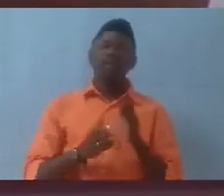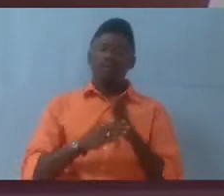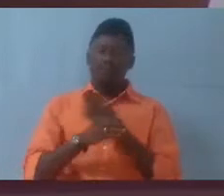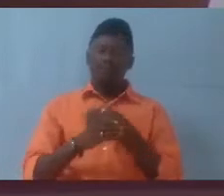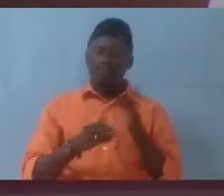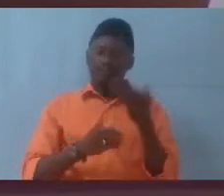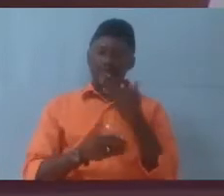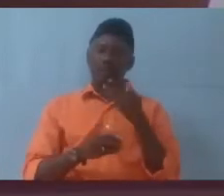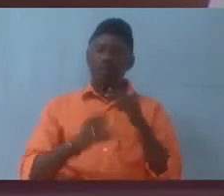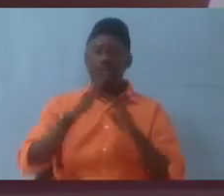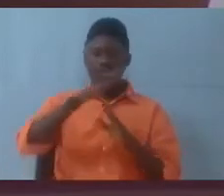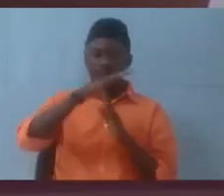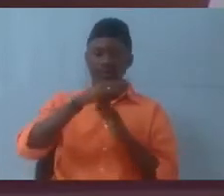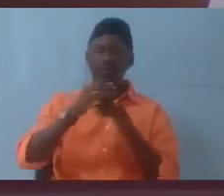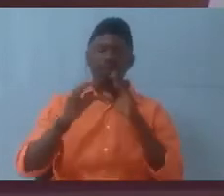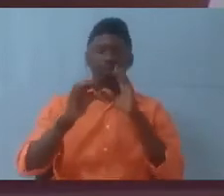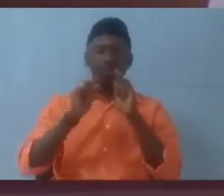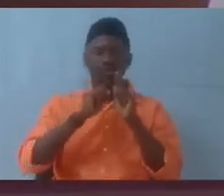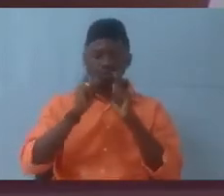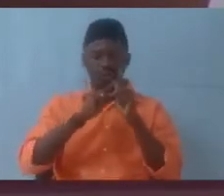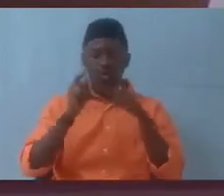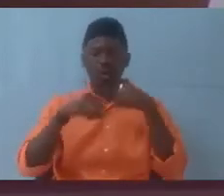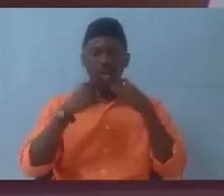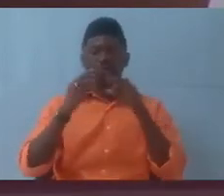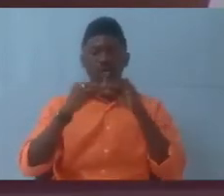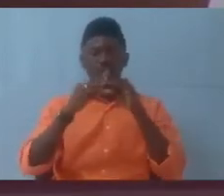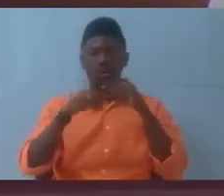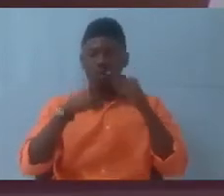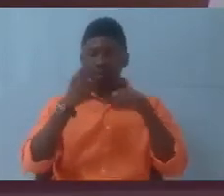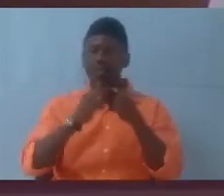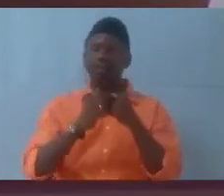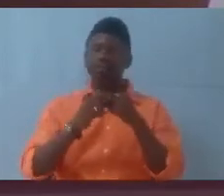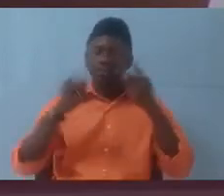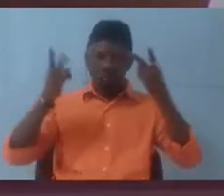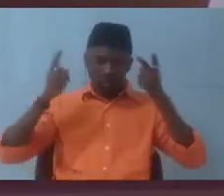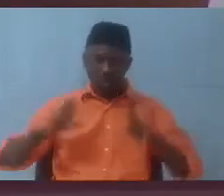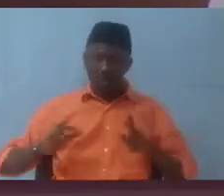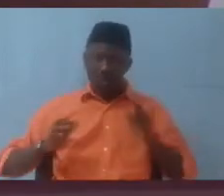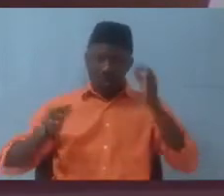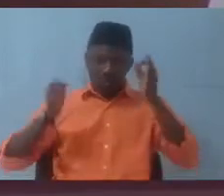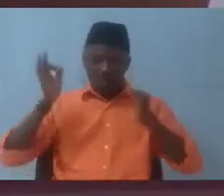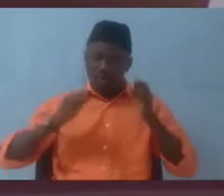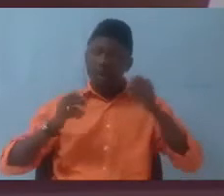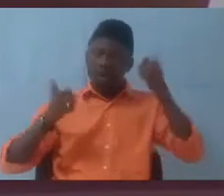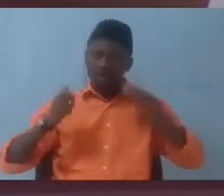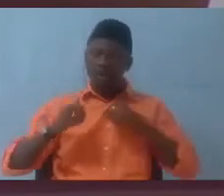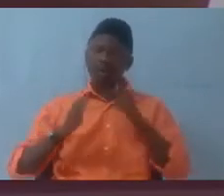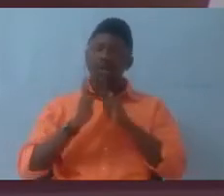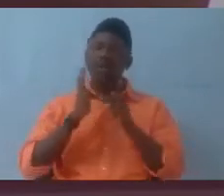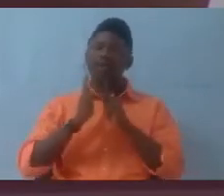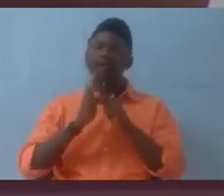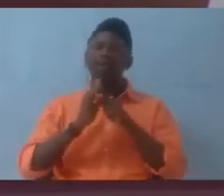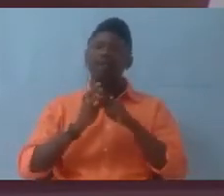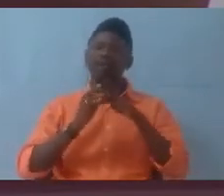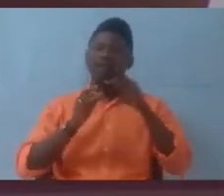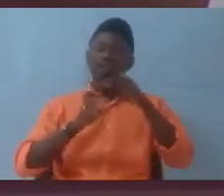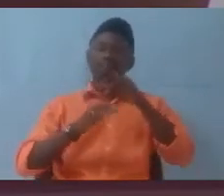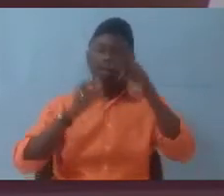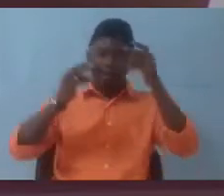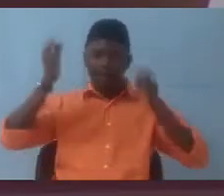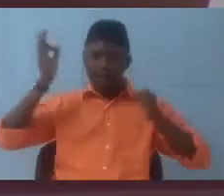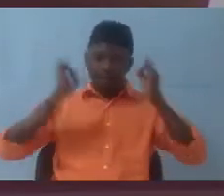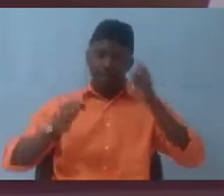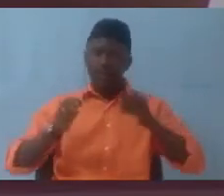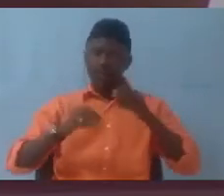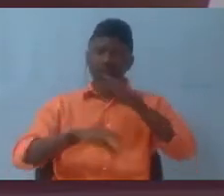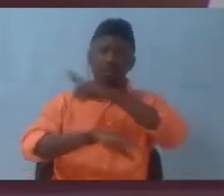ñon dem noppale ko ji yang ñu doon wax layo yi nga xamne yang ko doon jité ci Kanifing Magistrate Court. You told the commission about